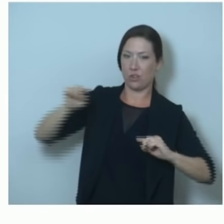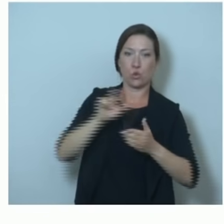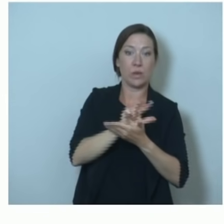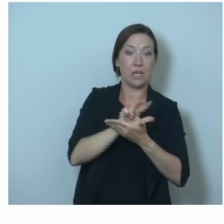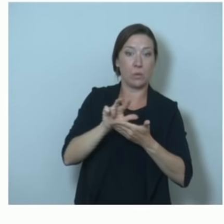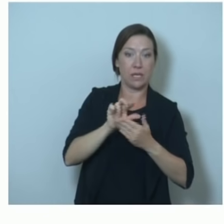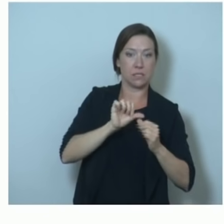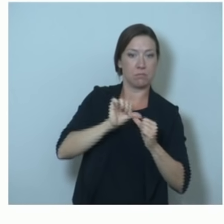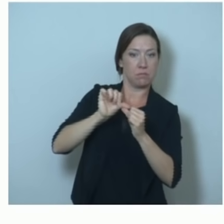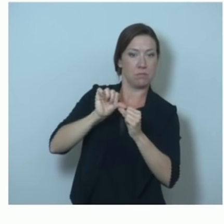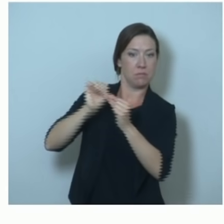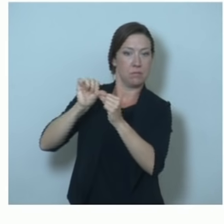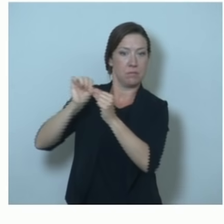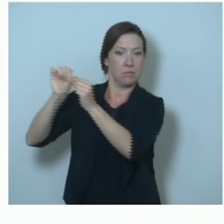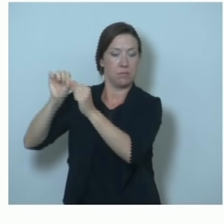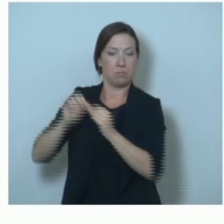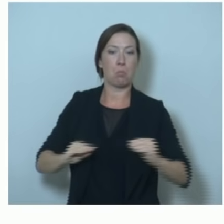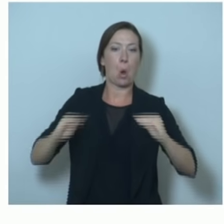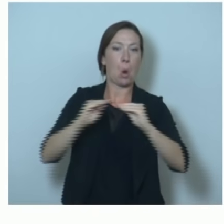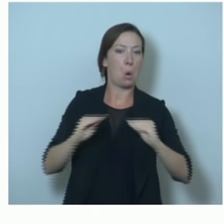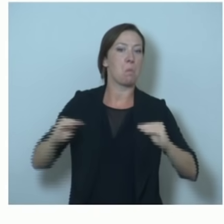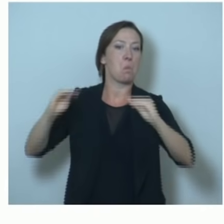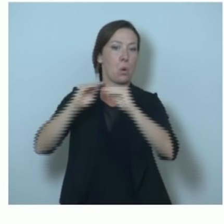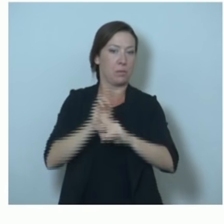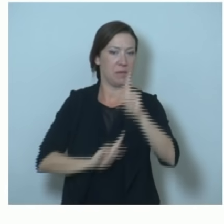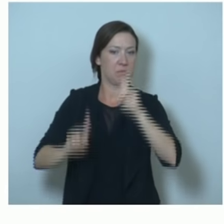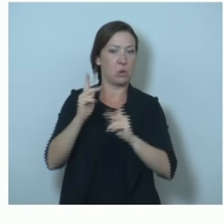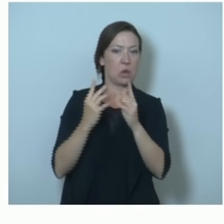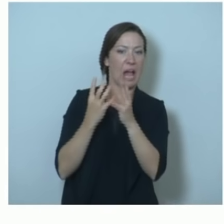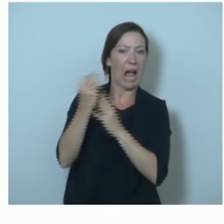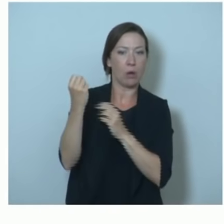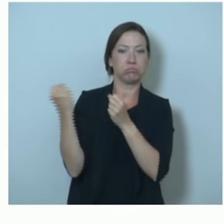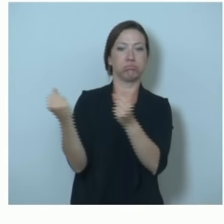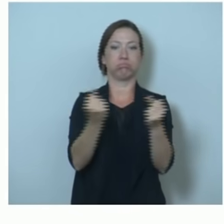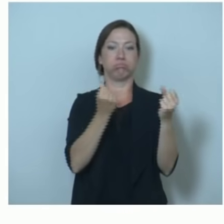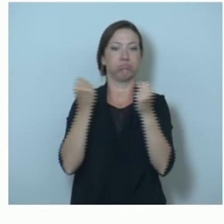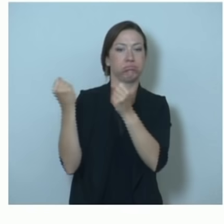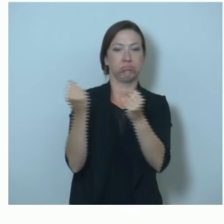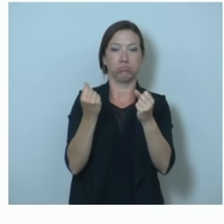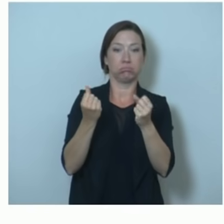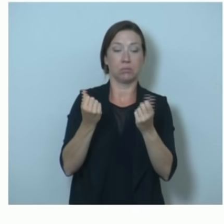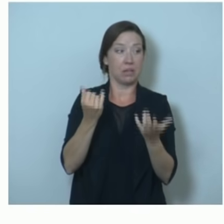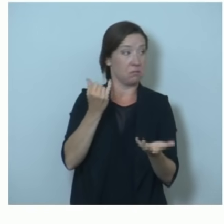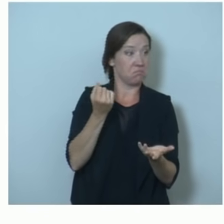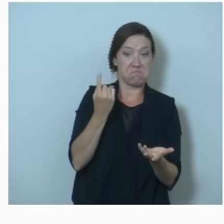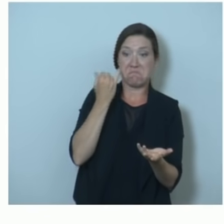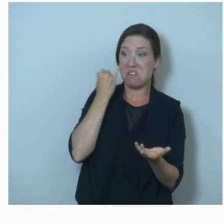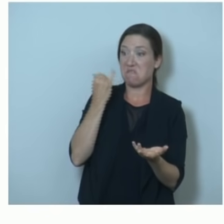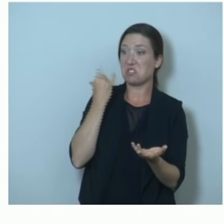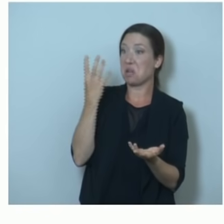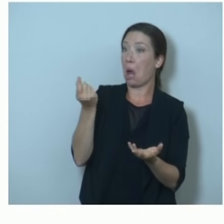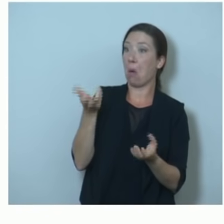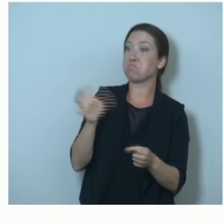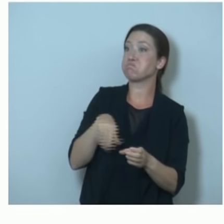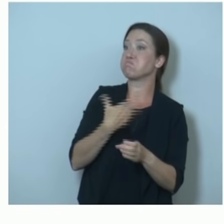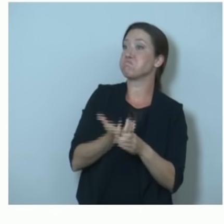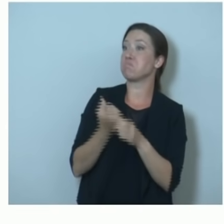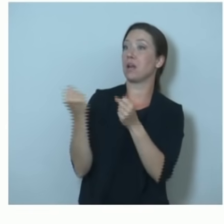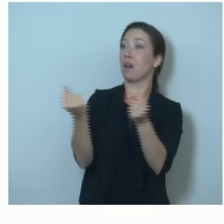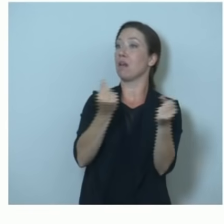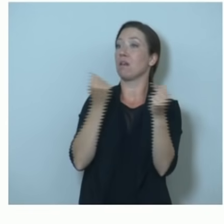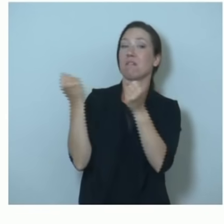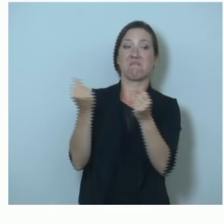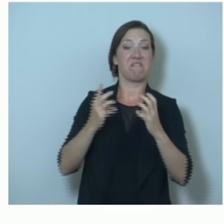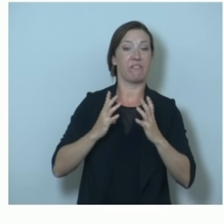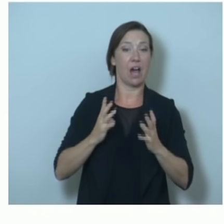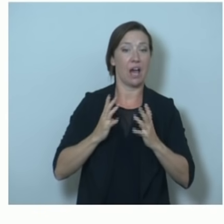And that's okay if everybody is just going out for rides in their car and not interacting with other people. But when we interact with other people,